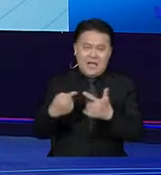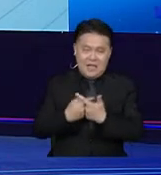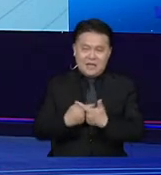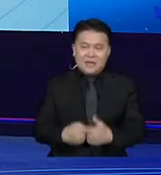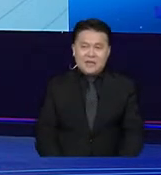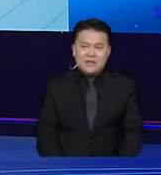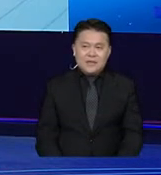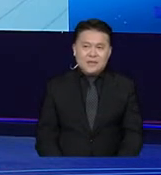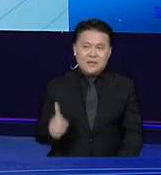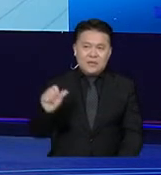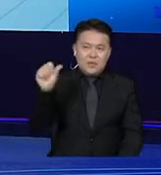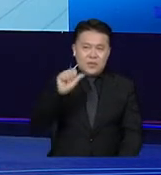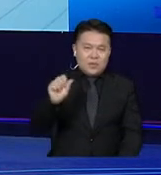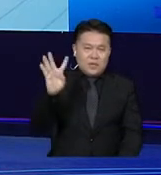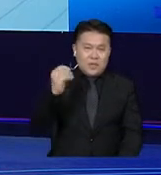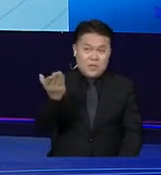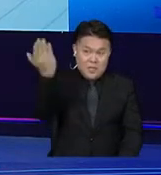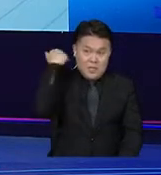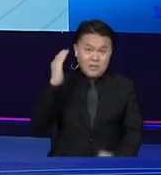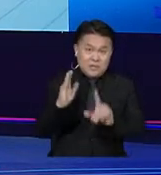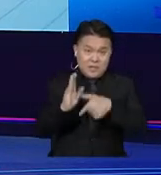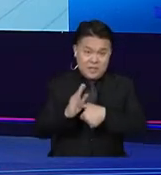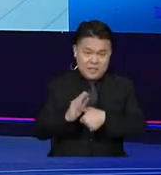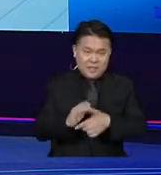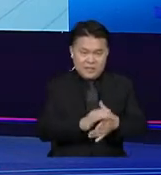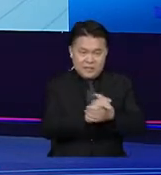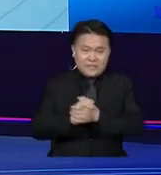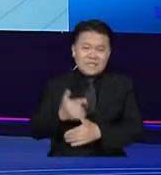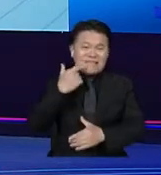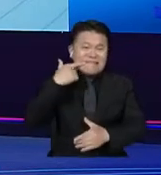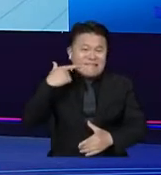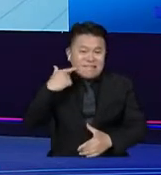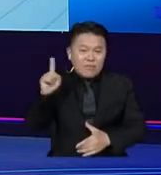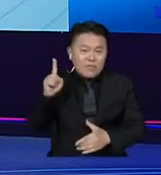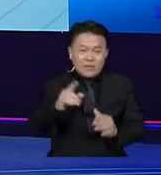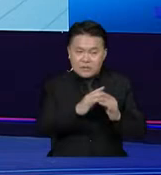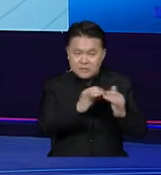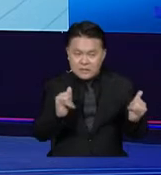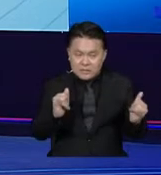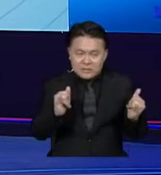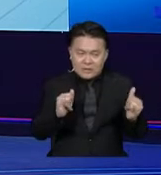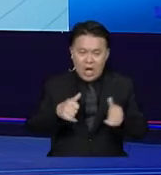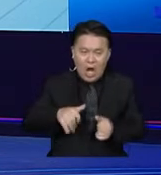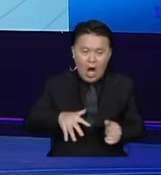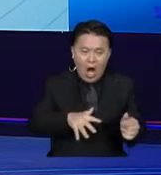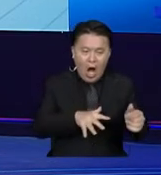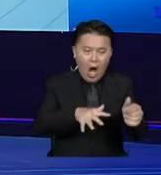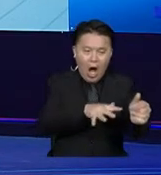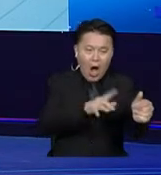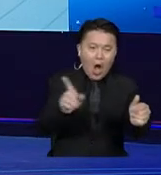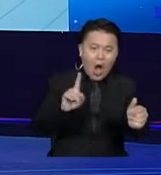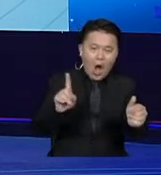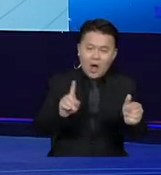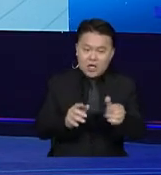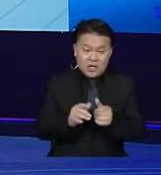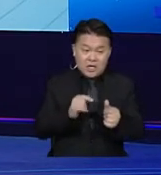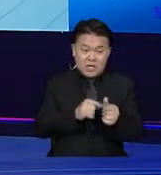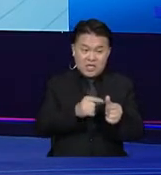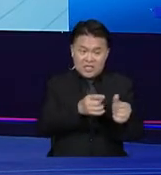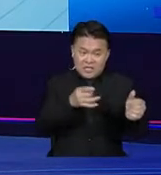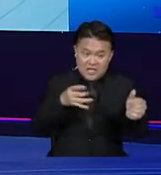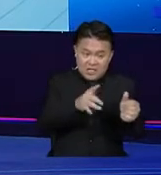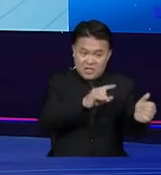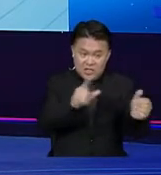more cooperative and communicative with humans because they were friendlier. It's only in the past 150 years that